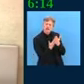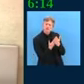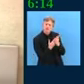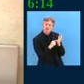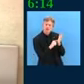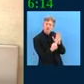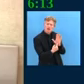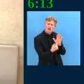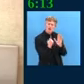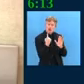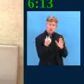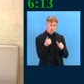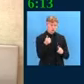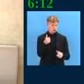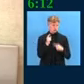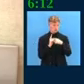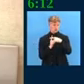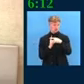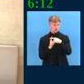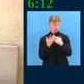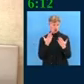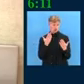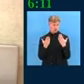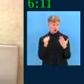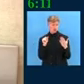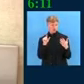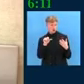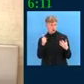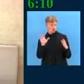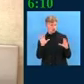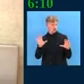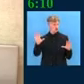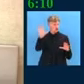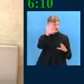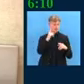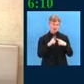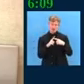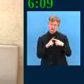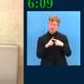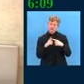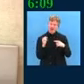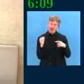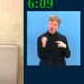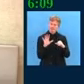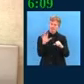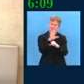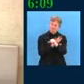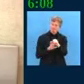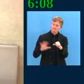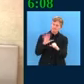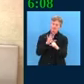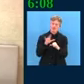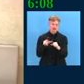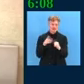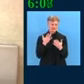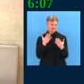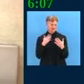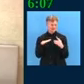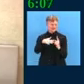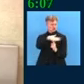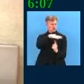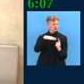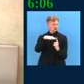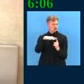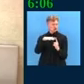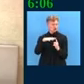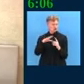it and definitely compare it to its geographical location and to the situation of minorities that exist definitely